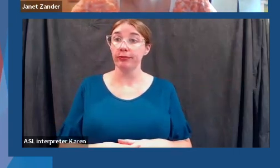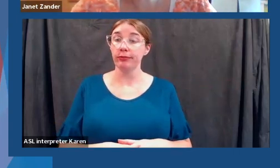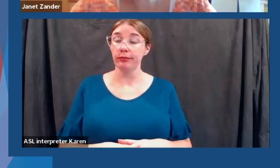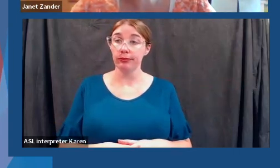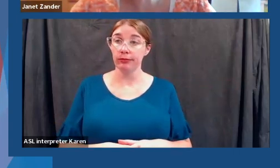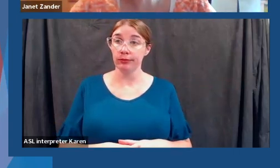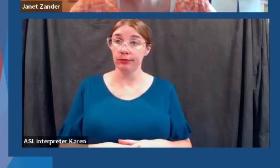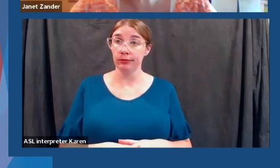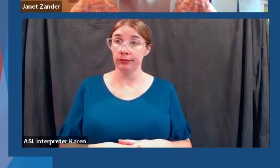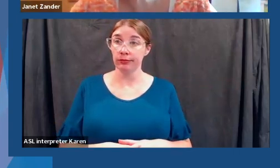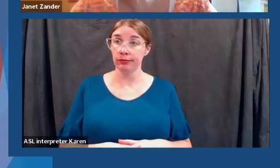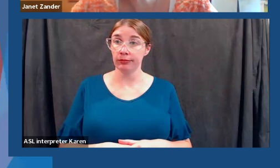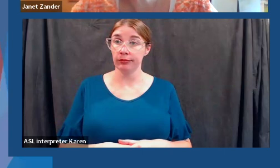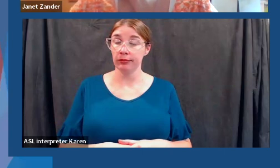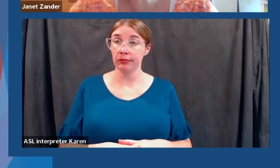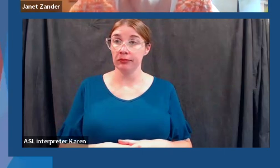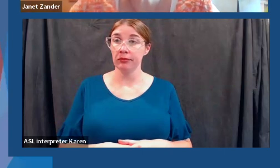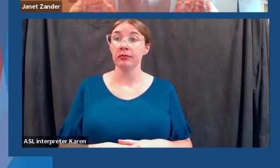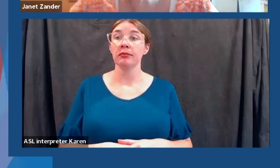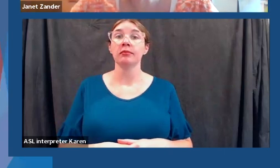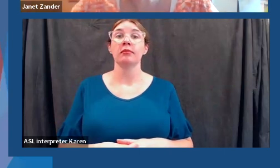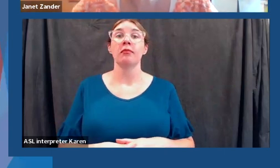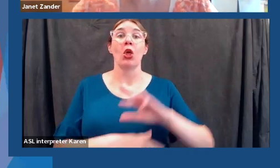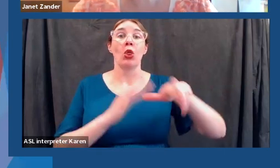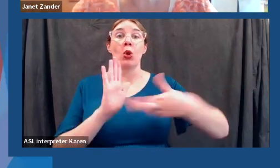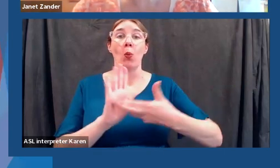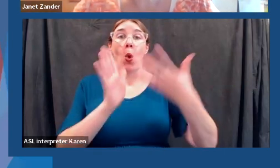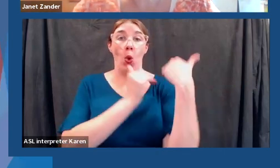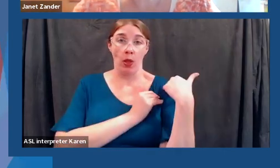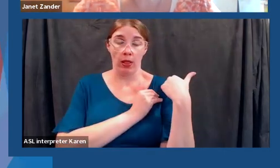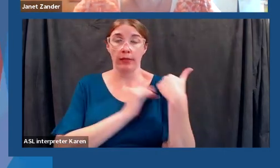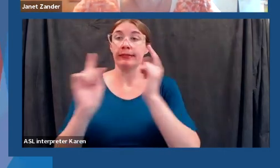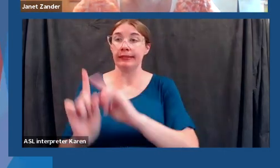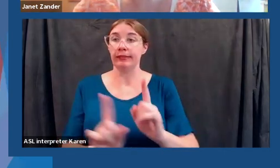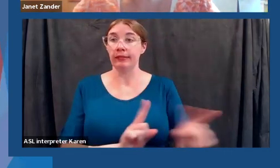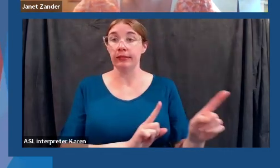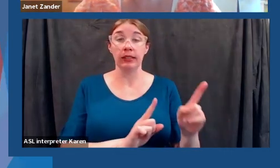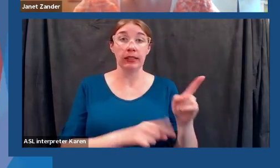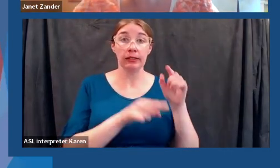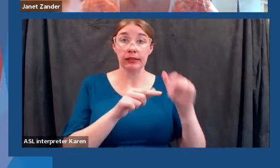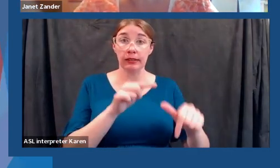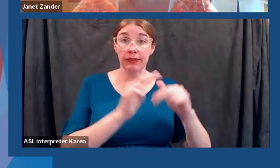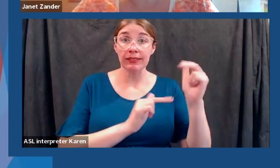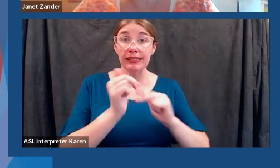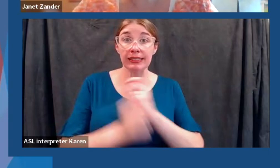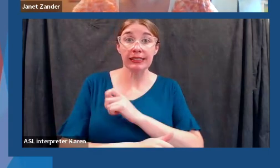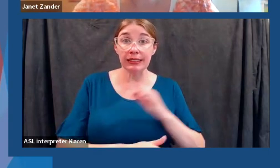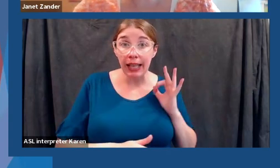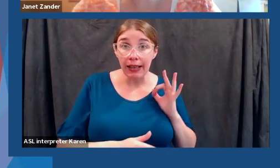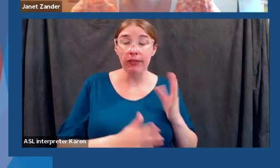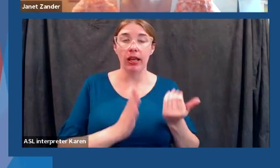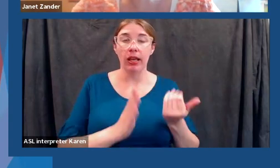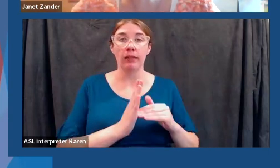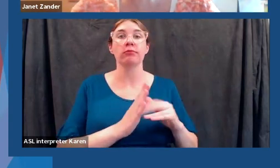particular role that different people play, starting with the role of facility staff. So coordinating that location, I mentioned posting